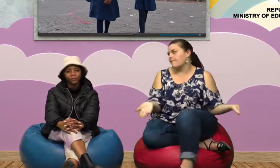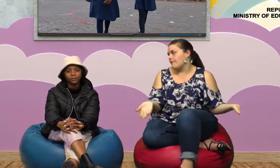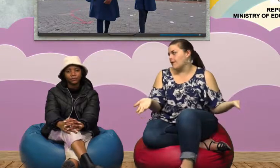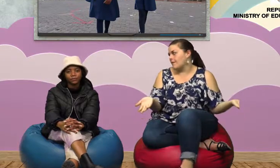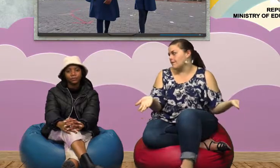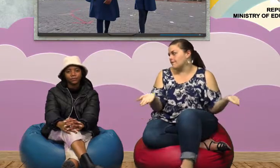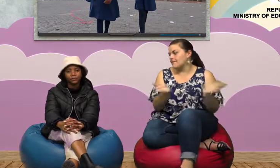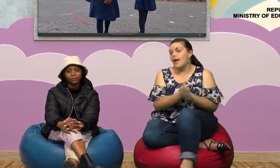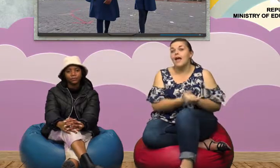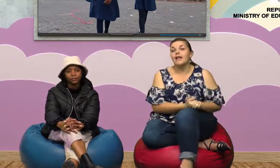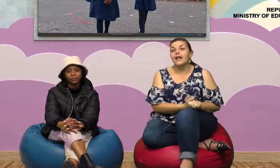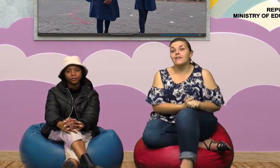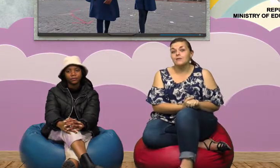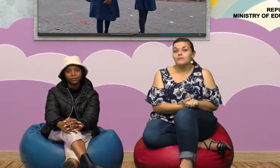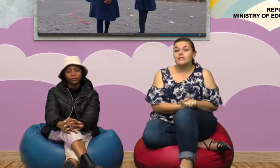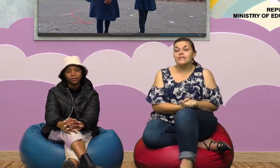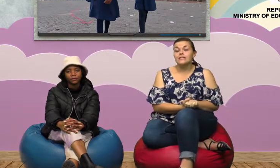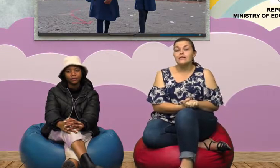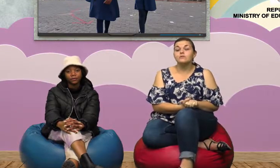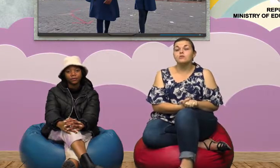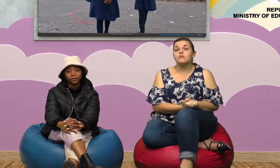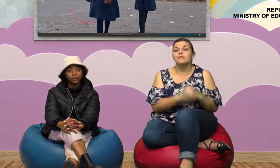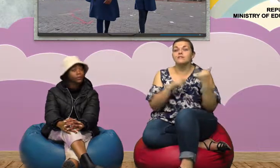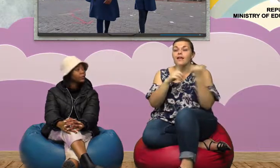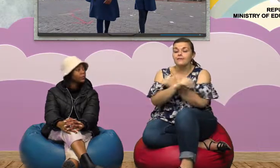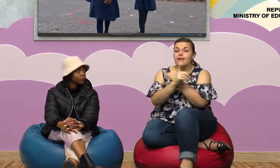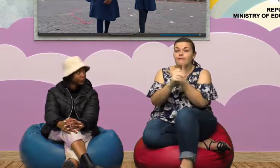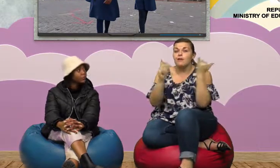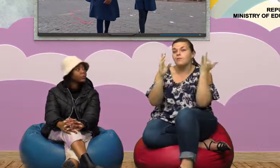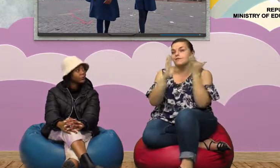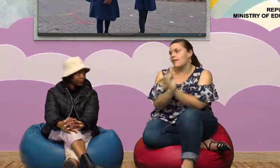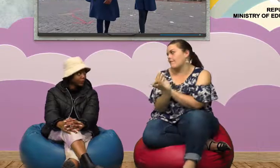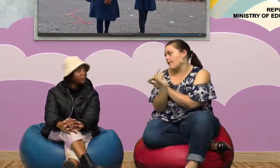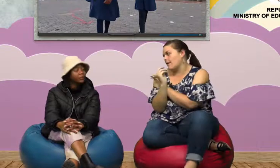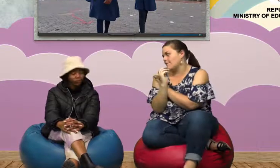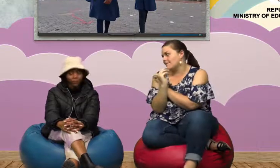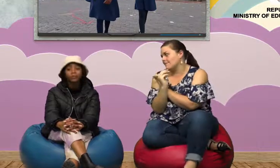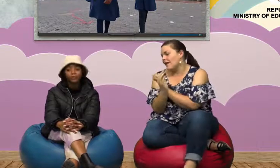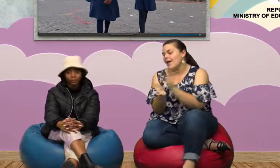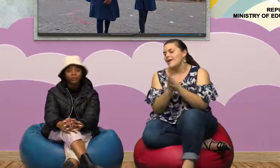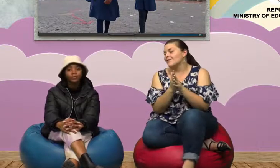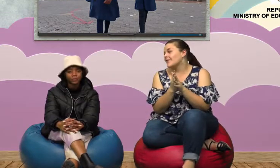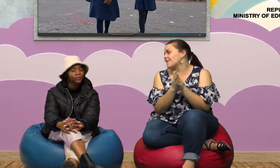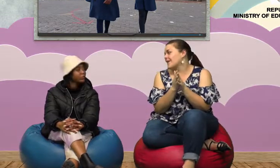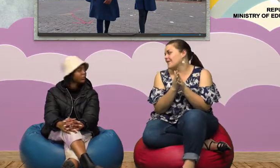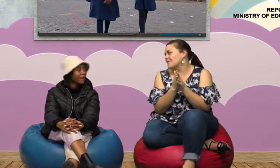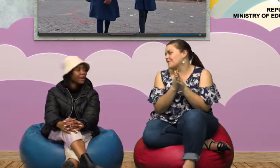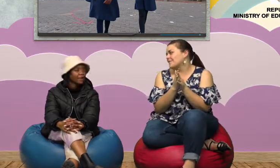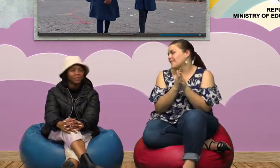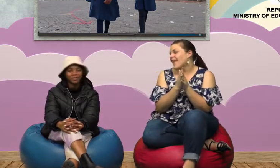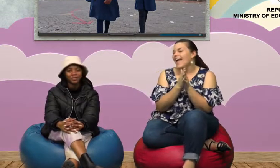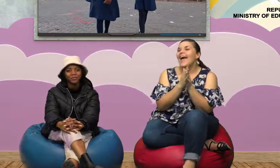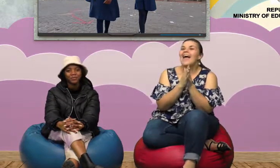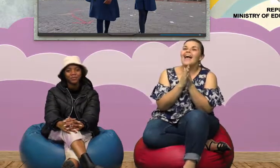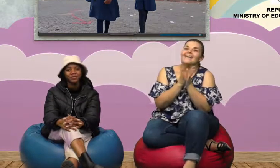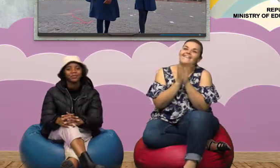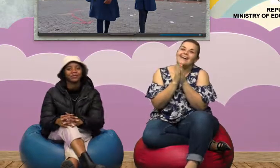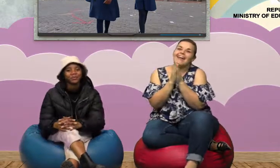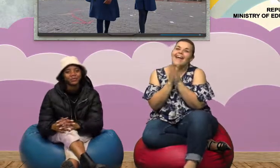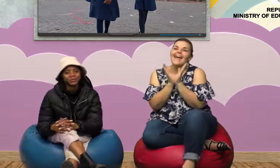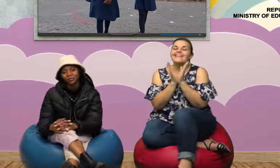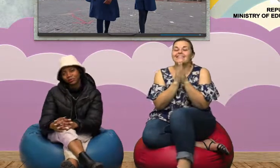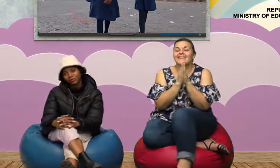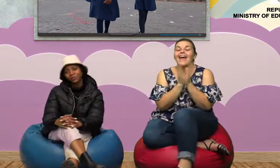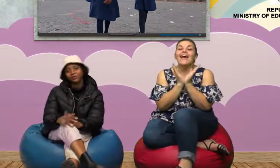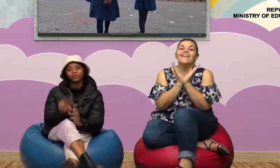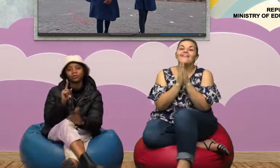be there for our neighbors. And like the ministry teaches us, we should always stay safe and always love our neighbors. So are you ready? I am. And a